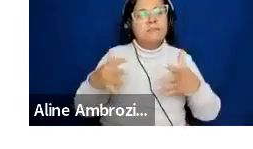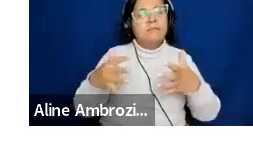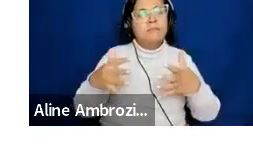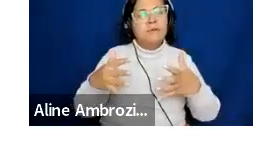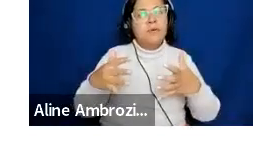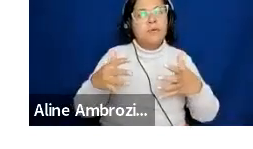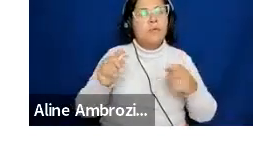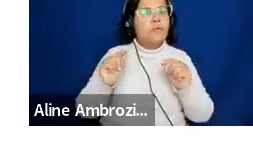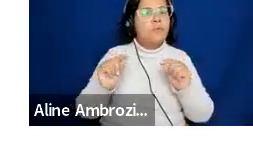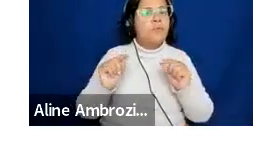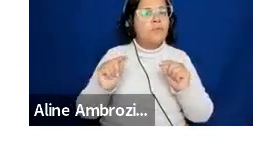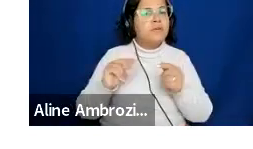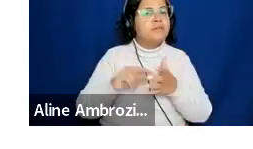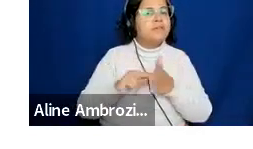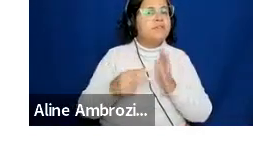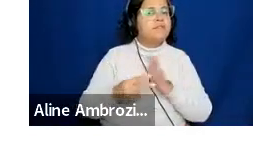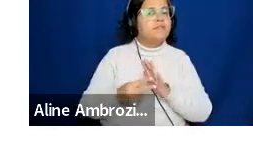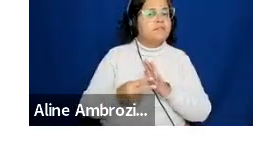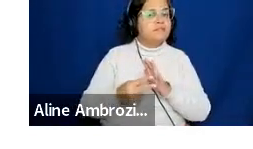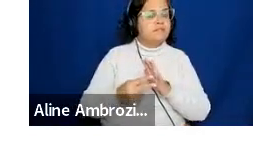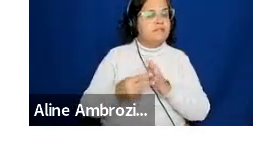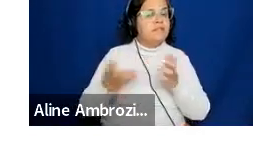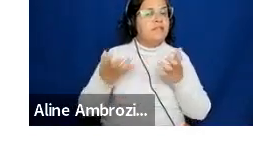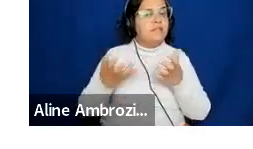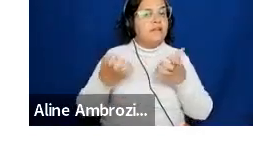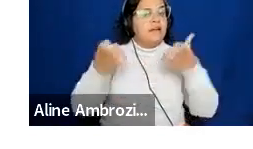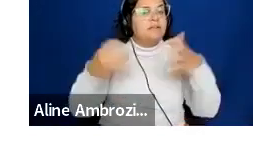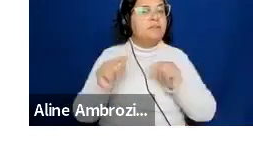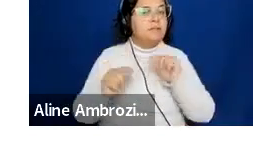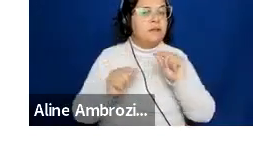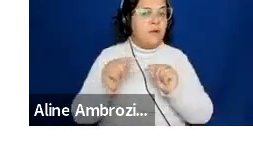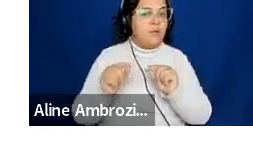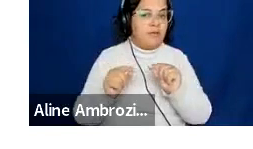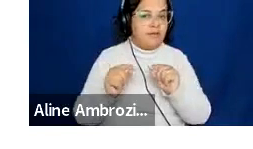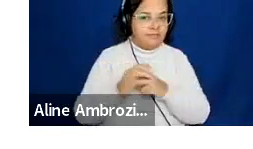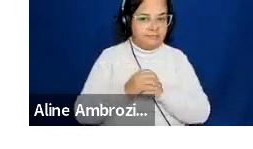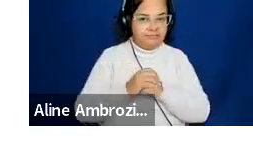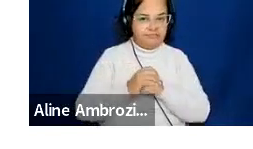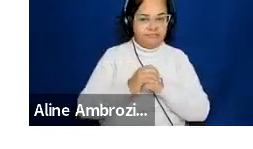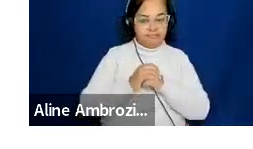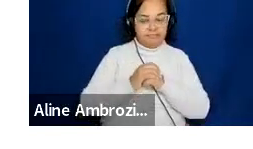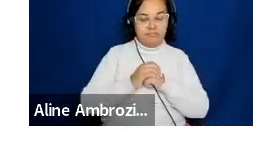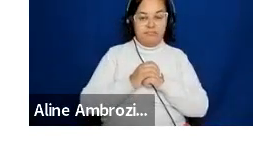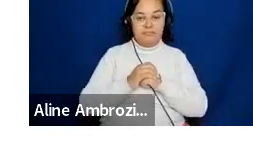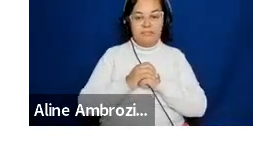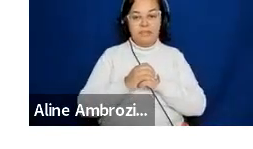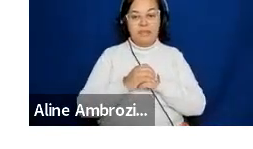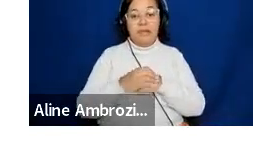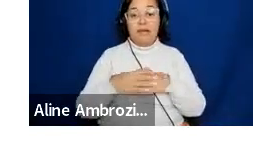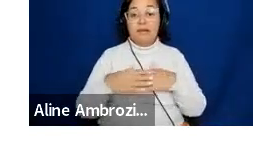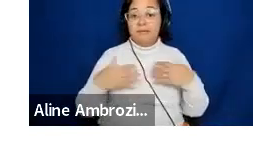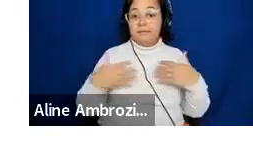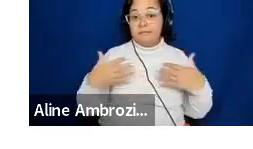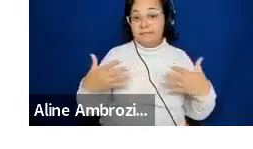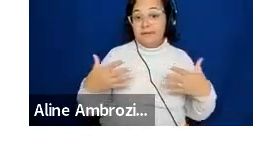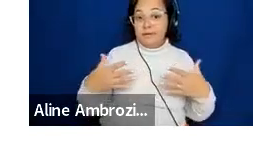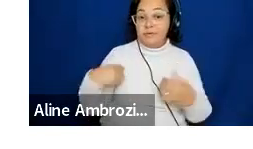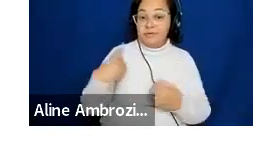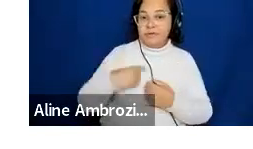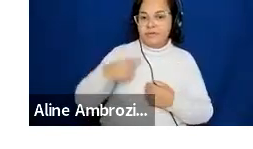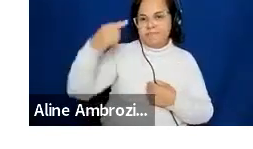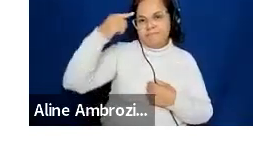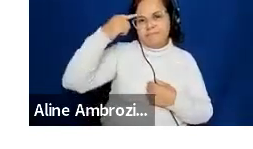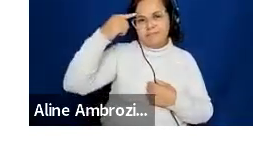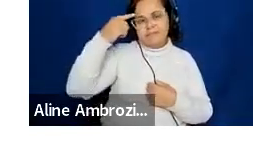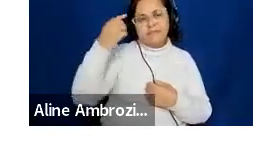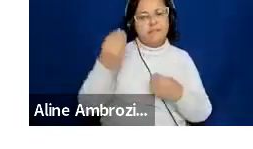So I think when we're looking at Vygotsky's appropriation, if you like, of Marx's methodology, we need to start